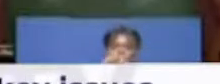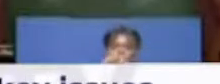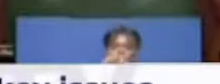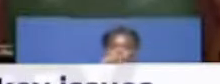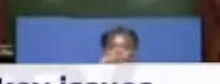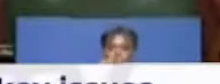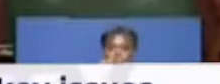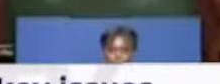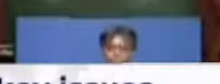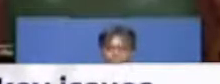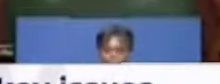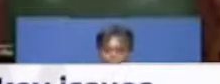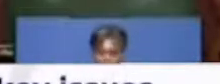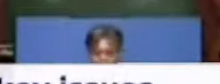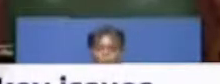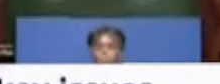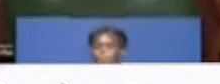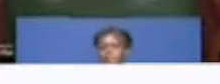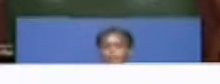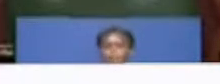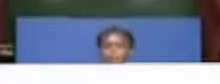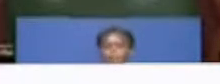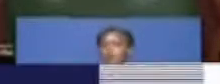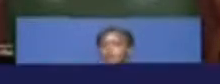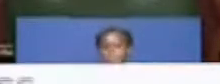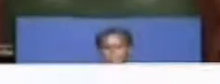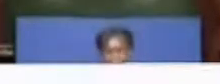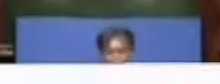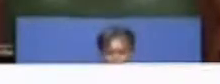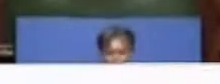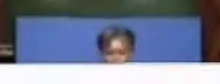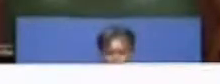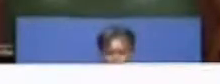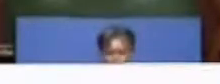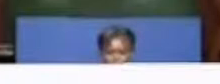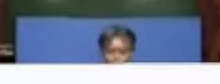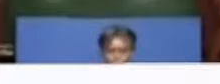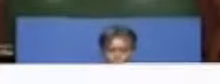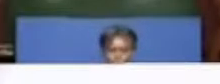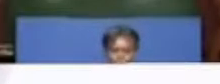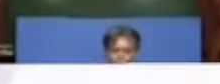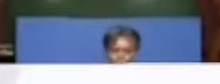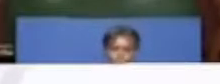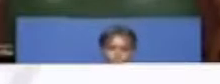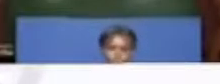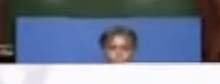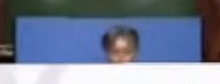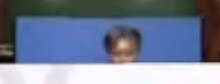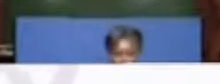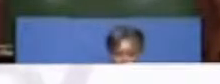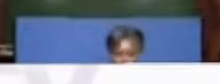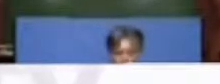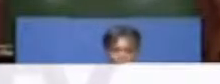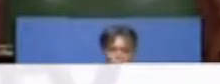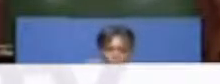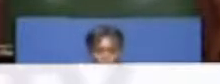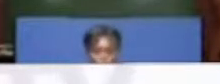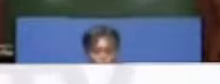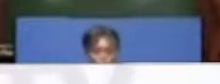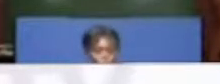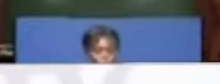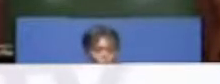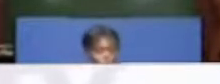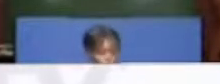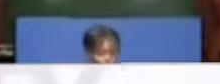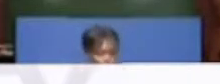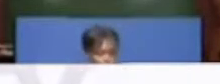provides long-term, large-scale funding to banks and SACOs, which in turn avails these funds to